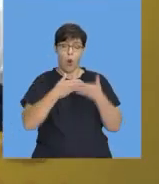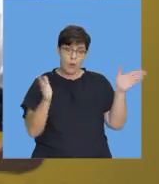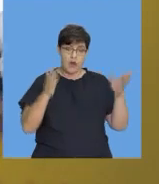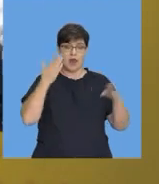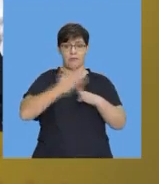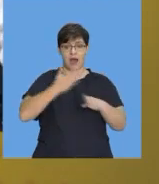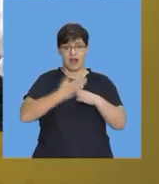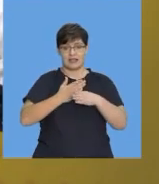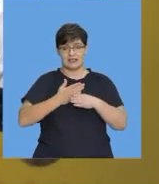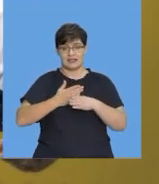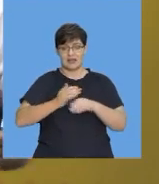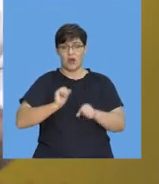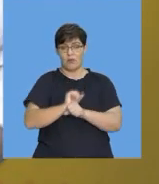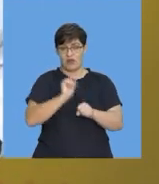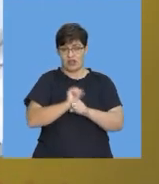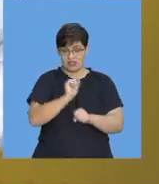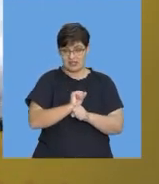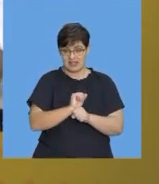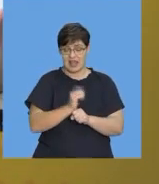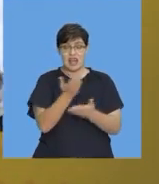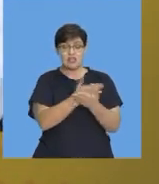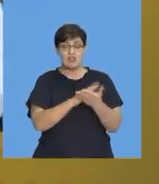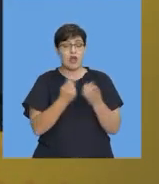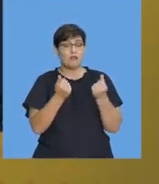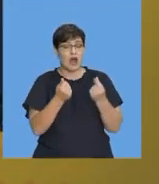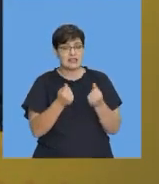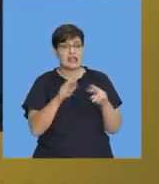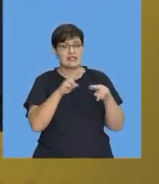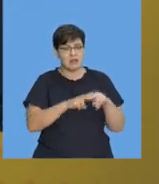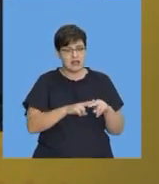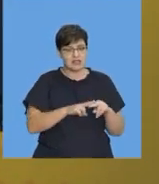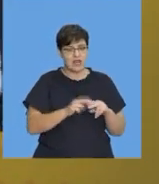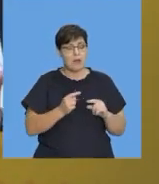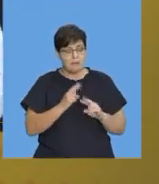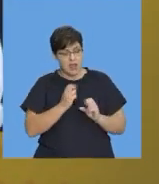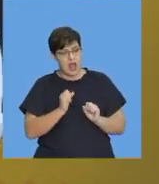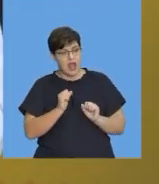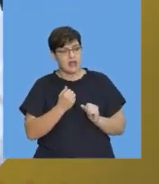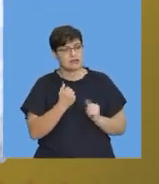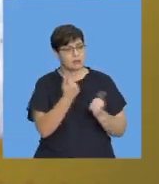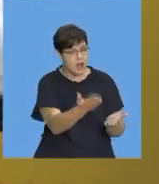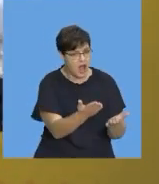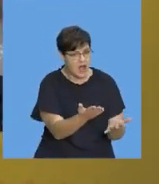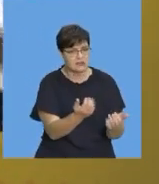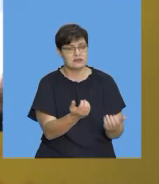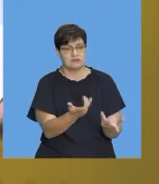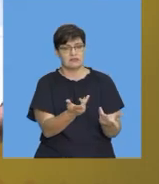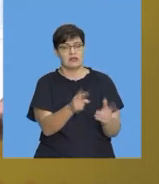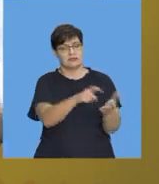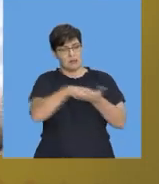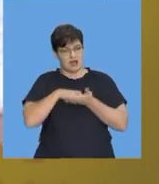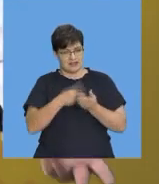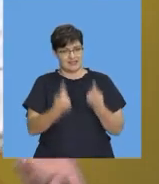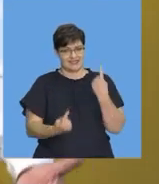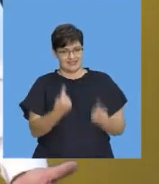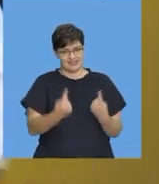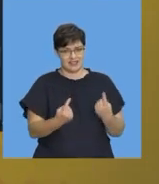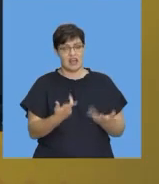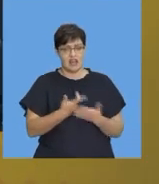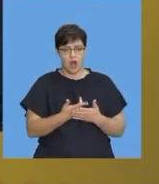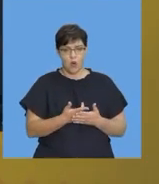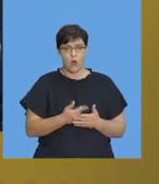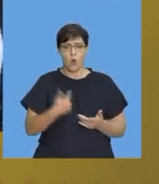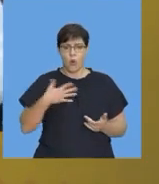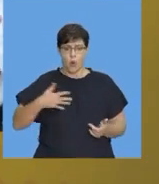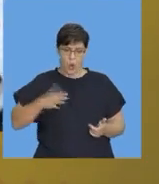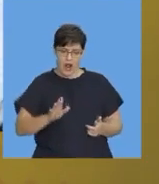share prices are determined by the forces of demand and supply. Then we're talking about potential investors would not want to buy